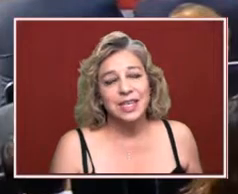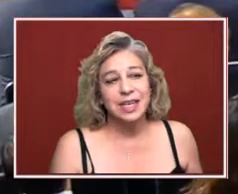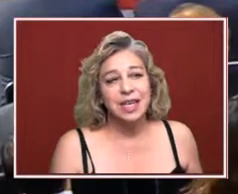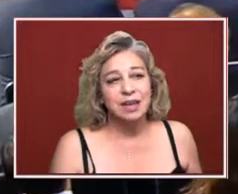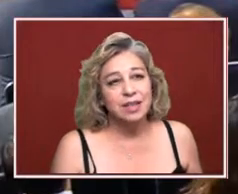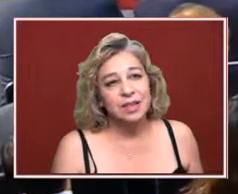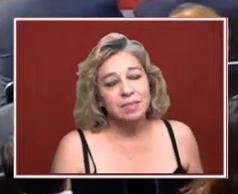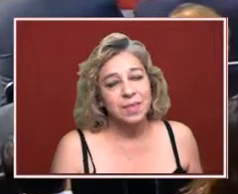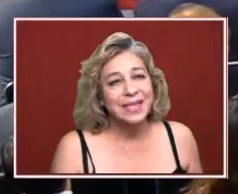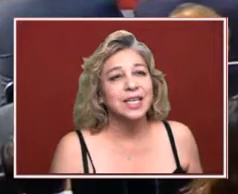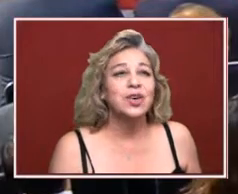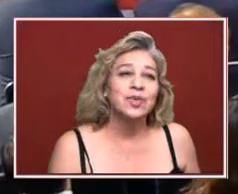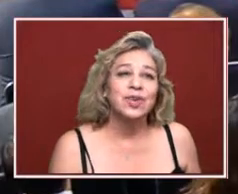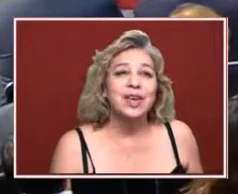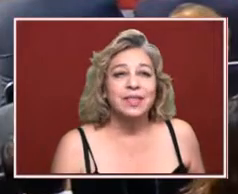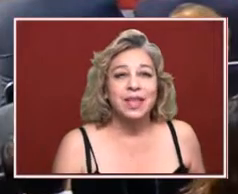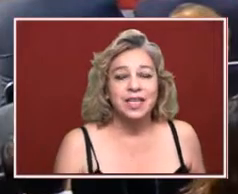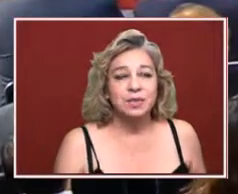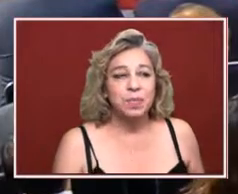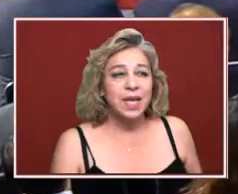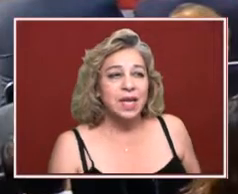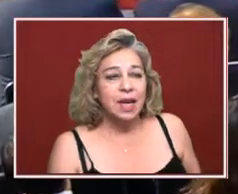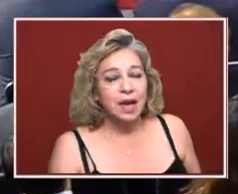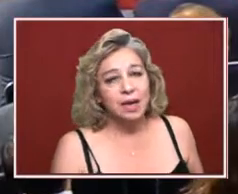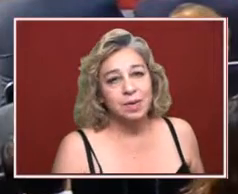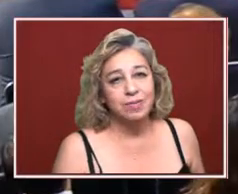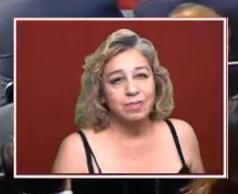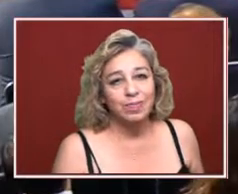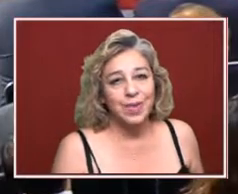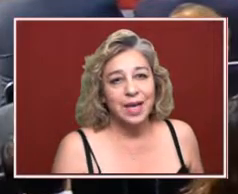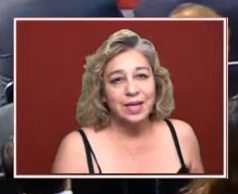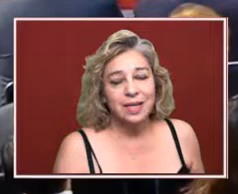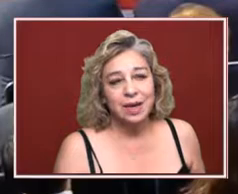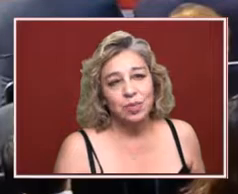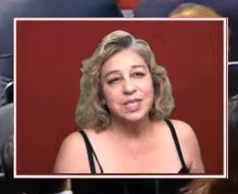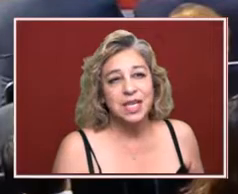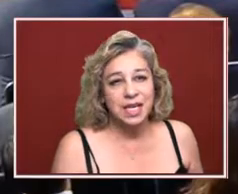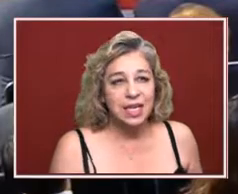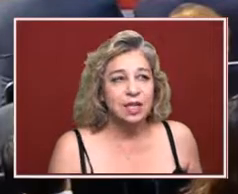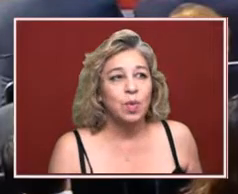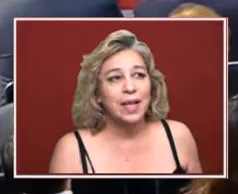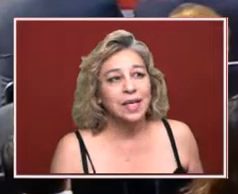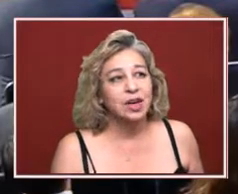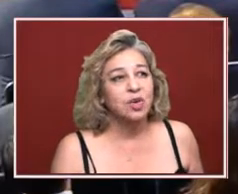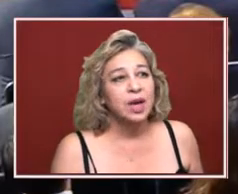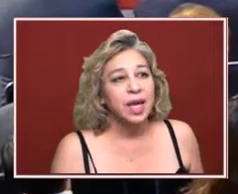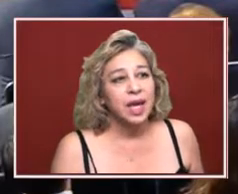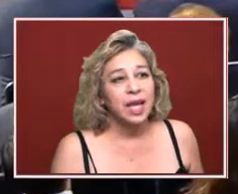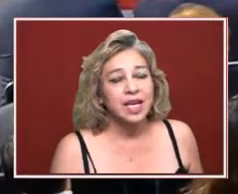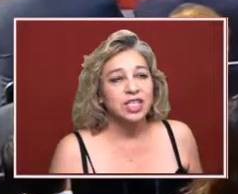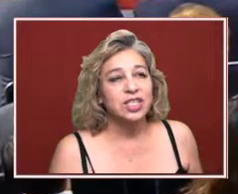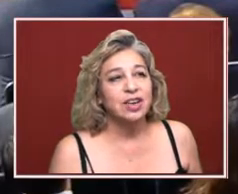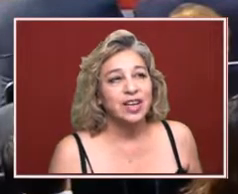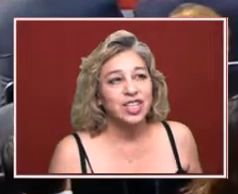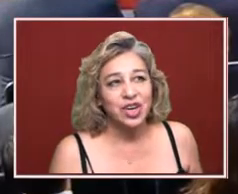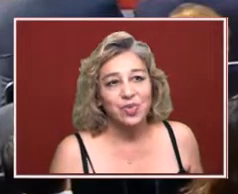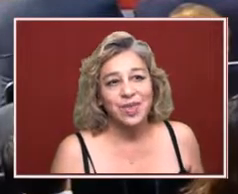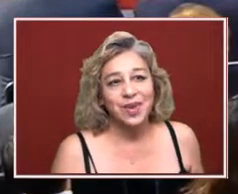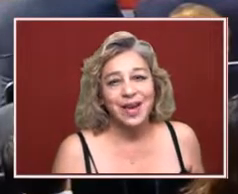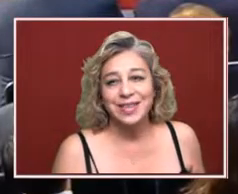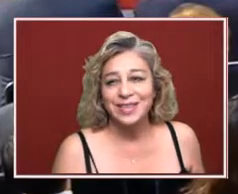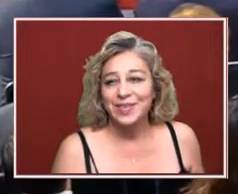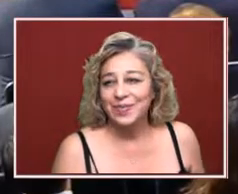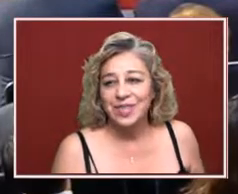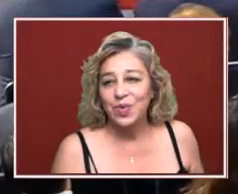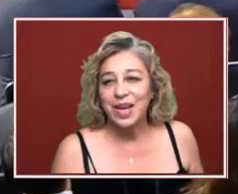consuls in the Mexico that is being was done a little while ago, and I just thought I'd share with